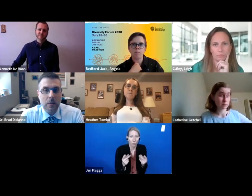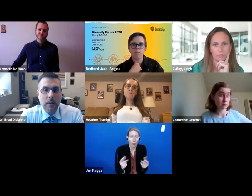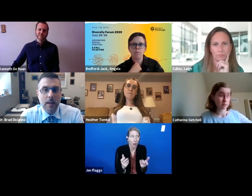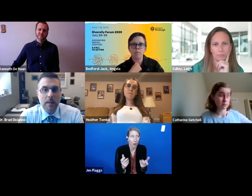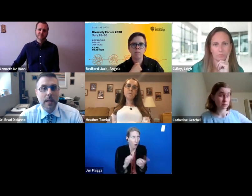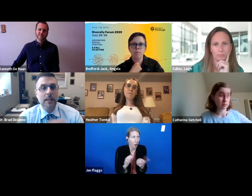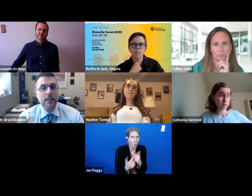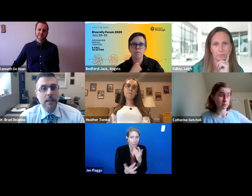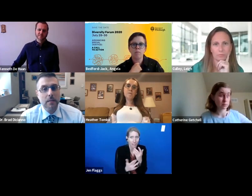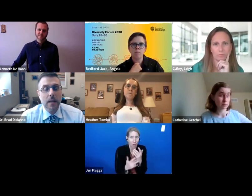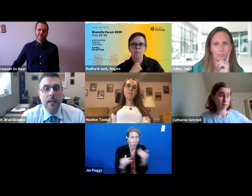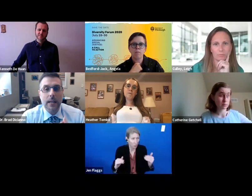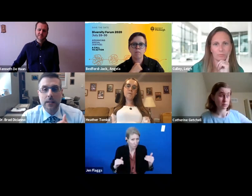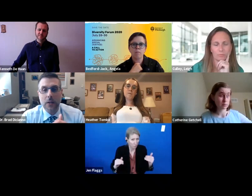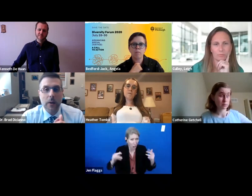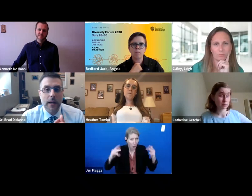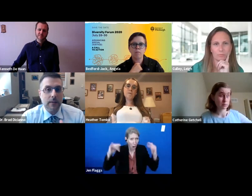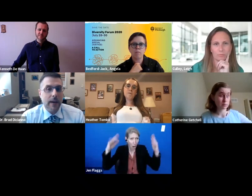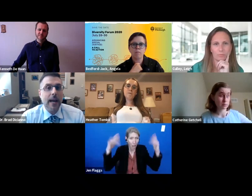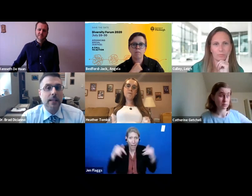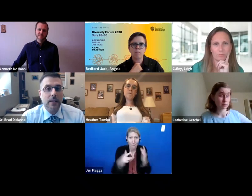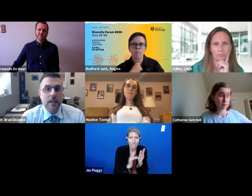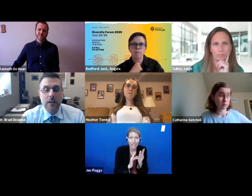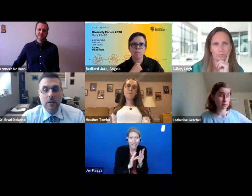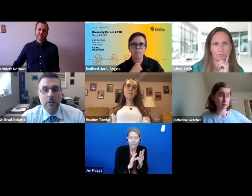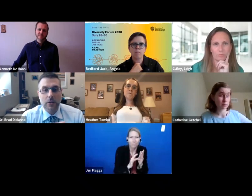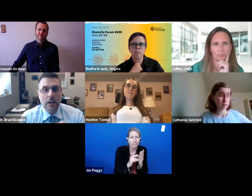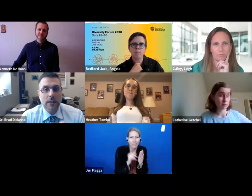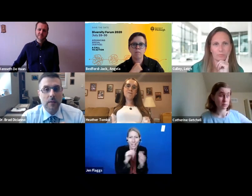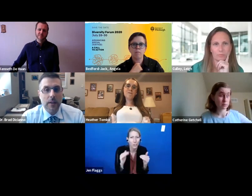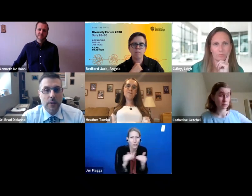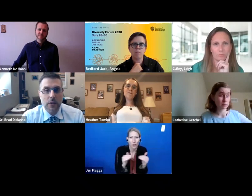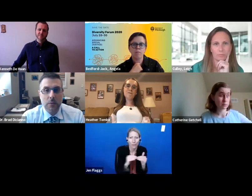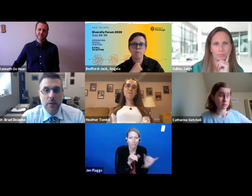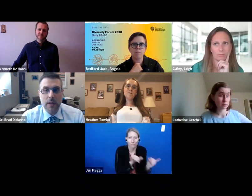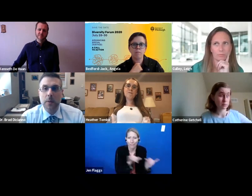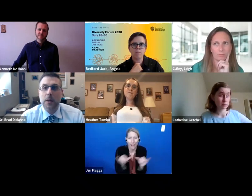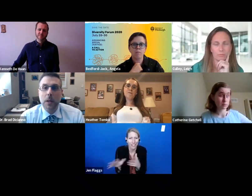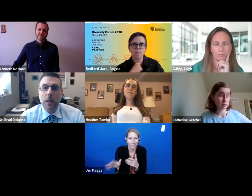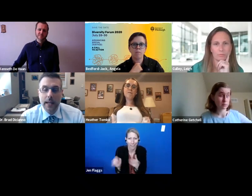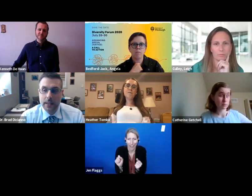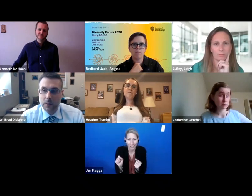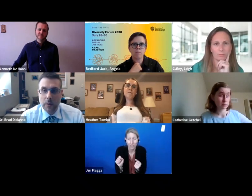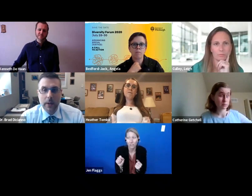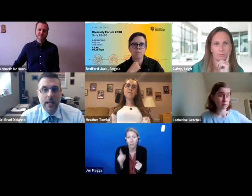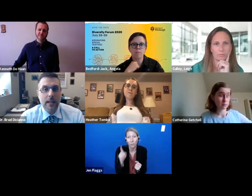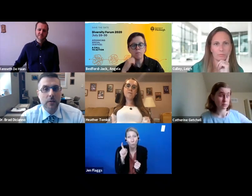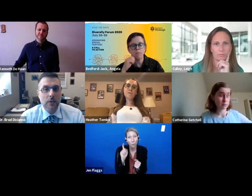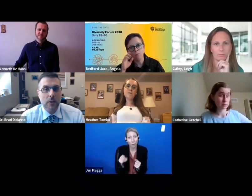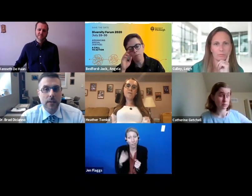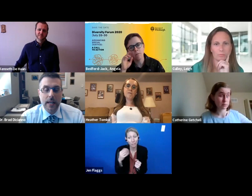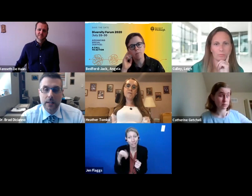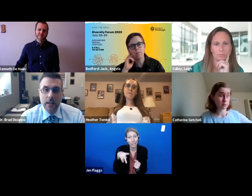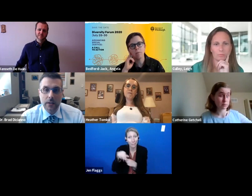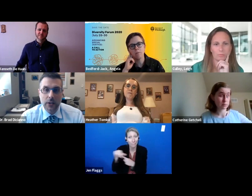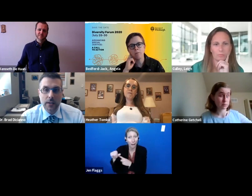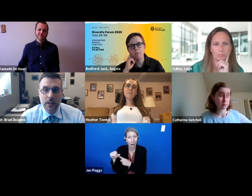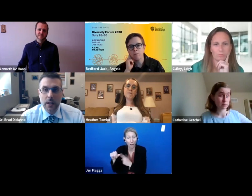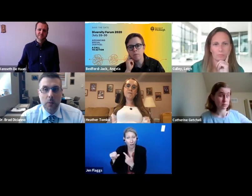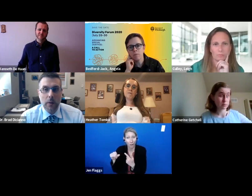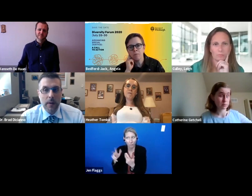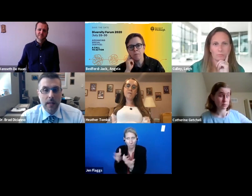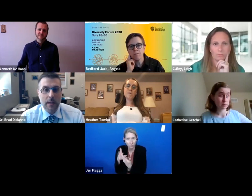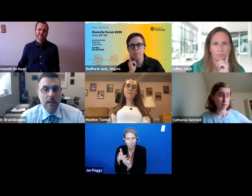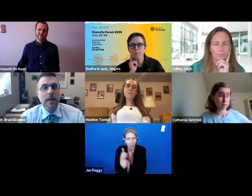advancing within medicine isn't quite as fast. You know, there's lots of issues with HIPAA compliance where we can't use certain